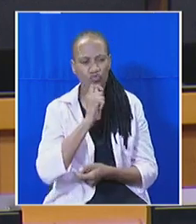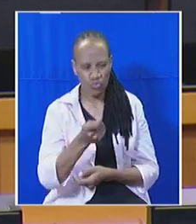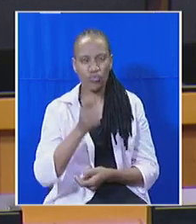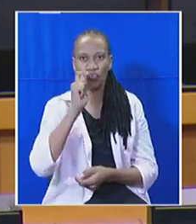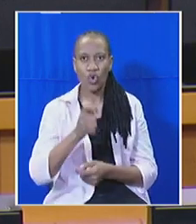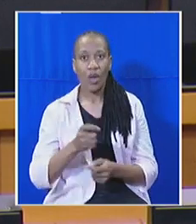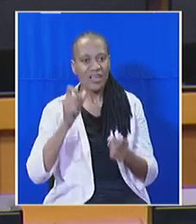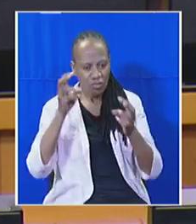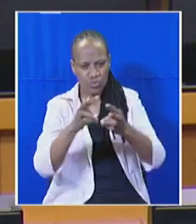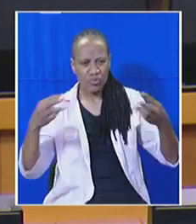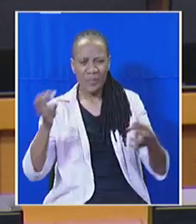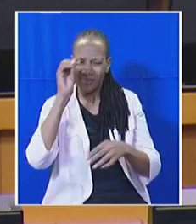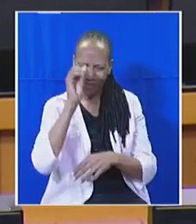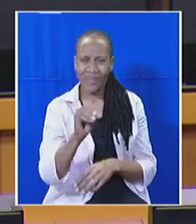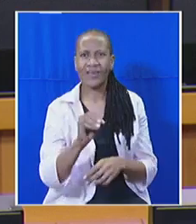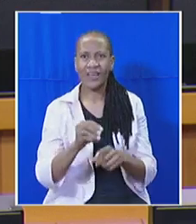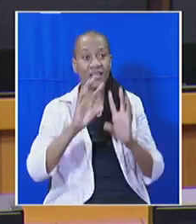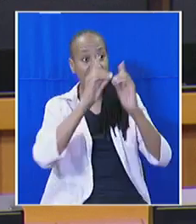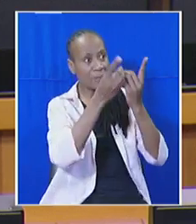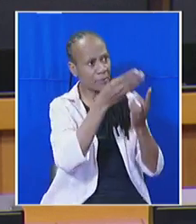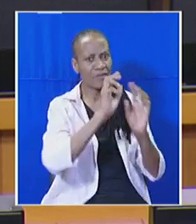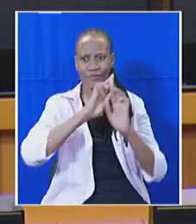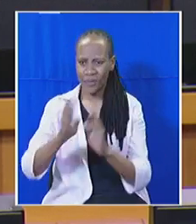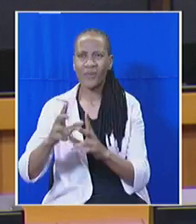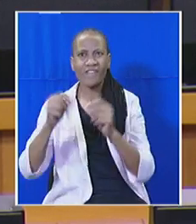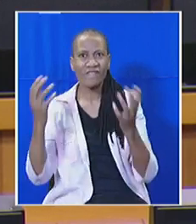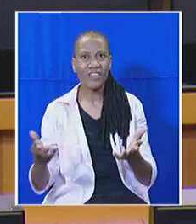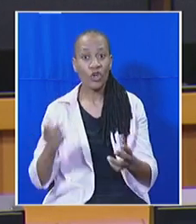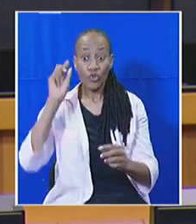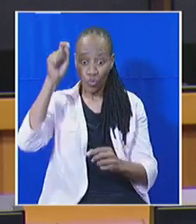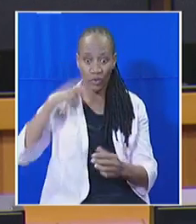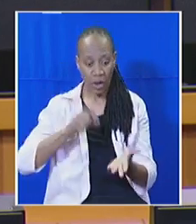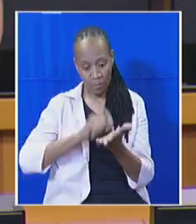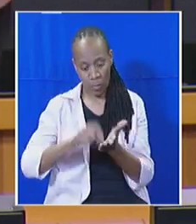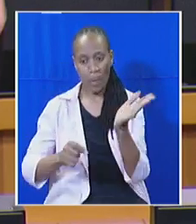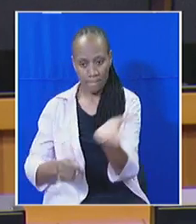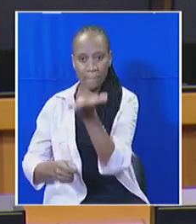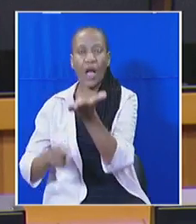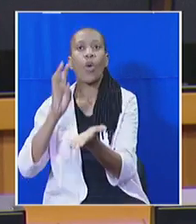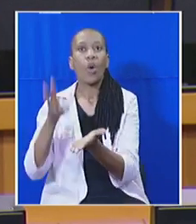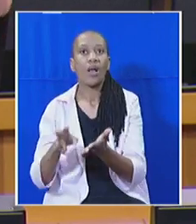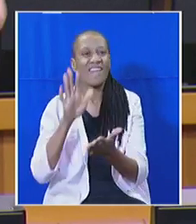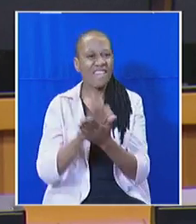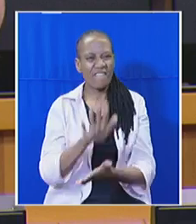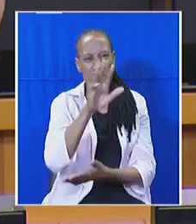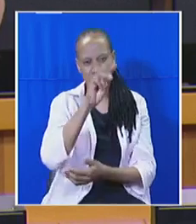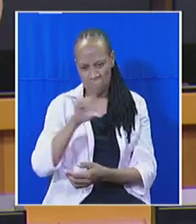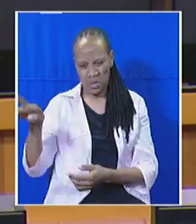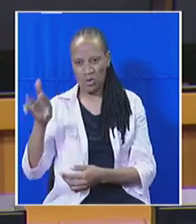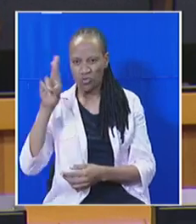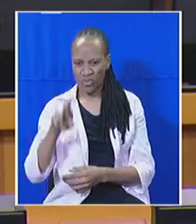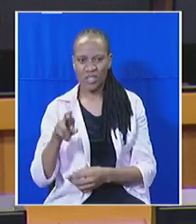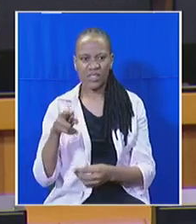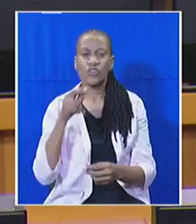the media and reported by the departments, which I would have put in a statement tomorrow, that money of 15 million rand and 10 million